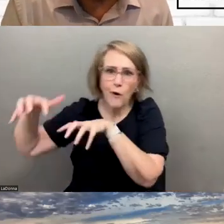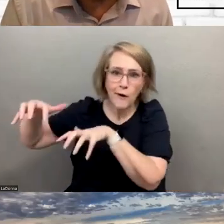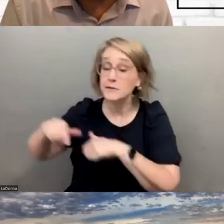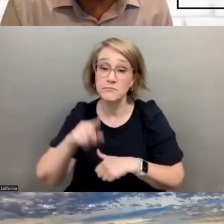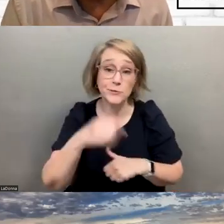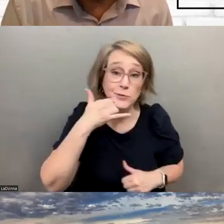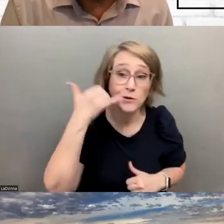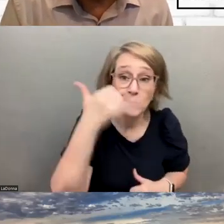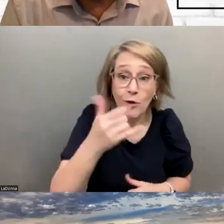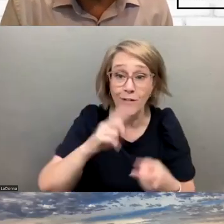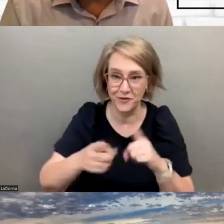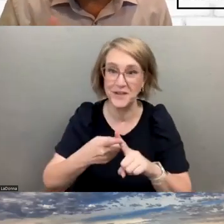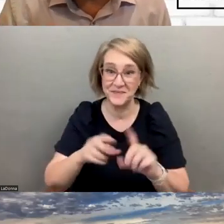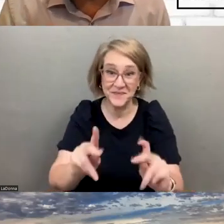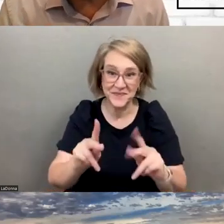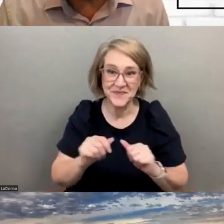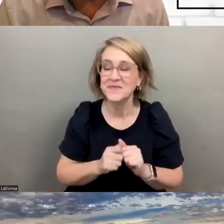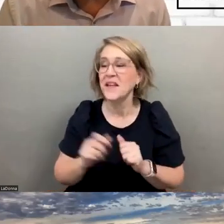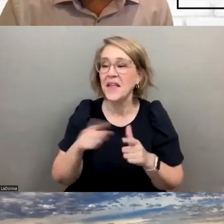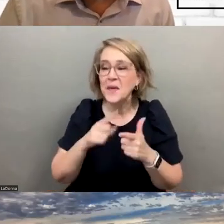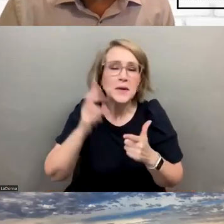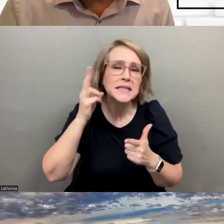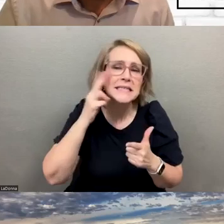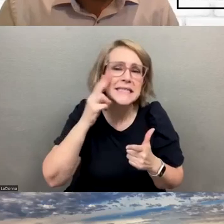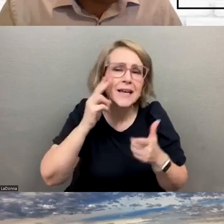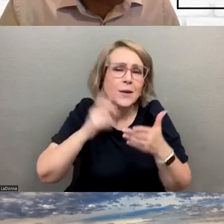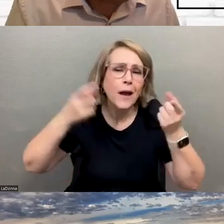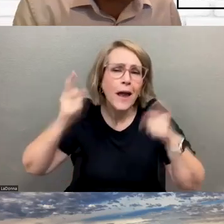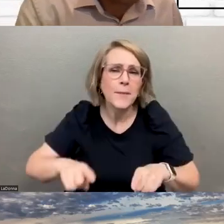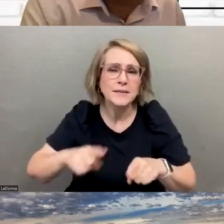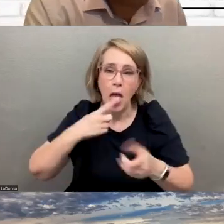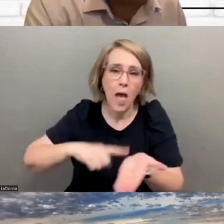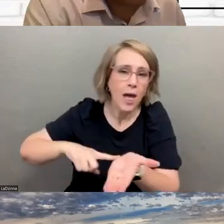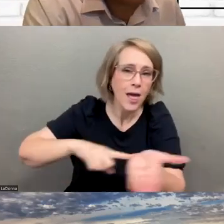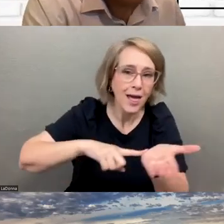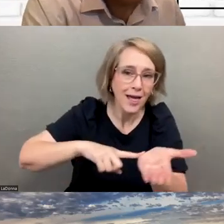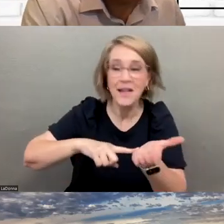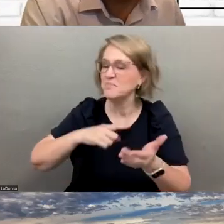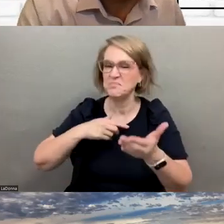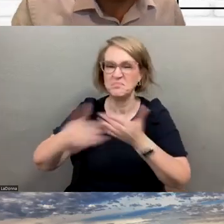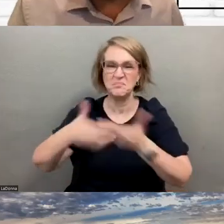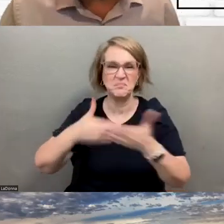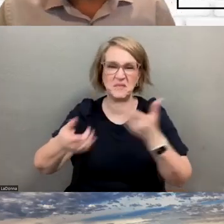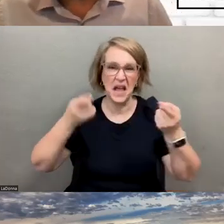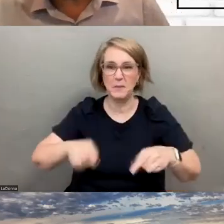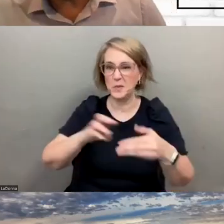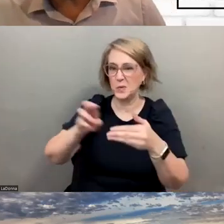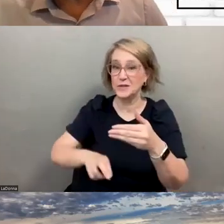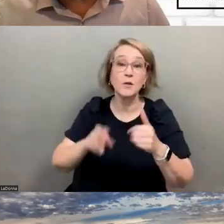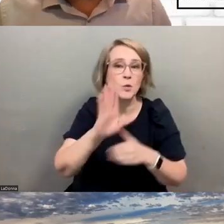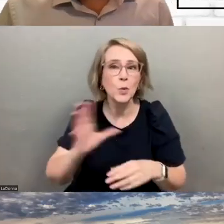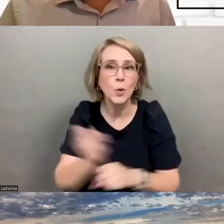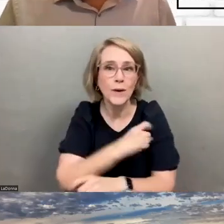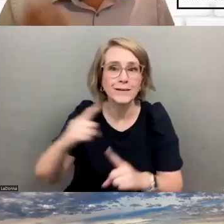if you so desire. And then what we'll do is just see where it goes. But regardless of the outcome of this, you will get a t-shirt,